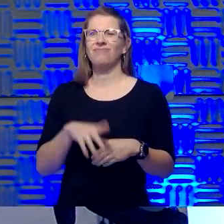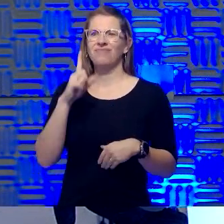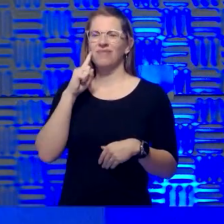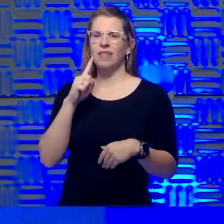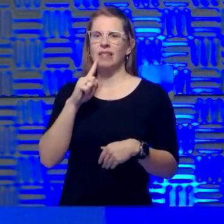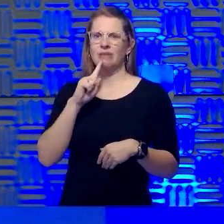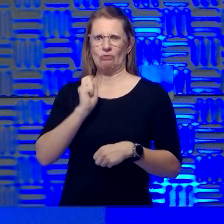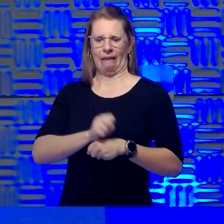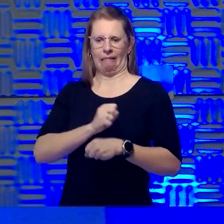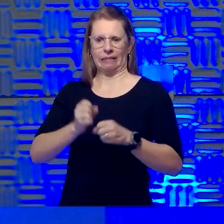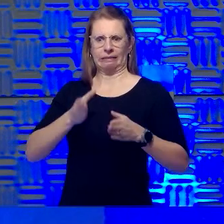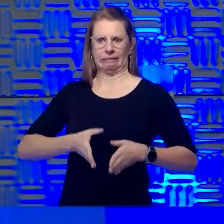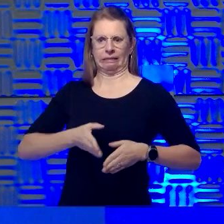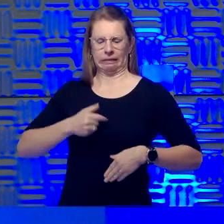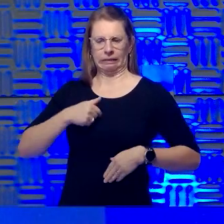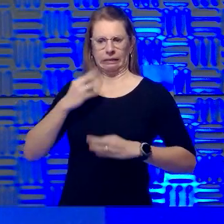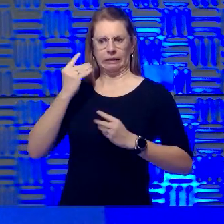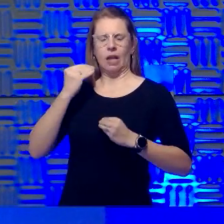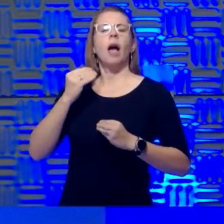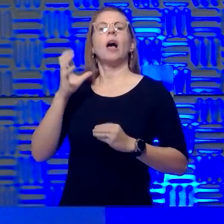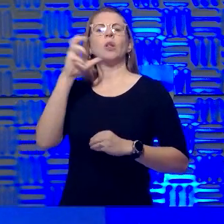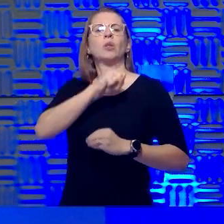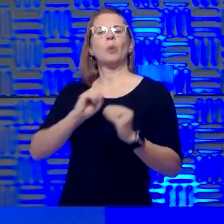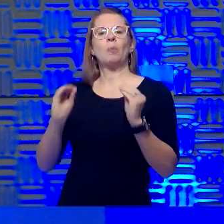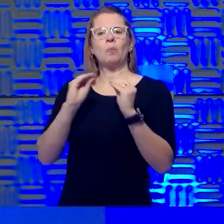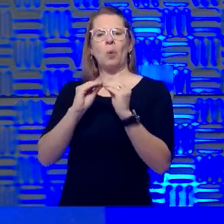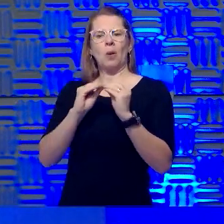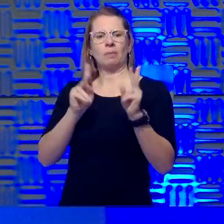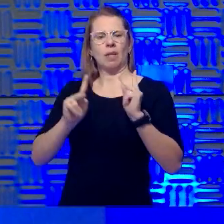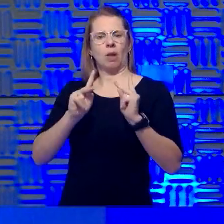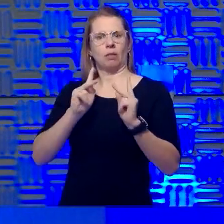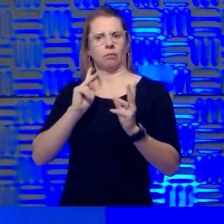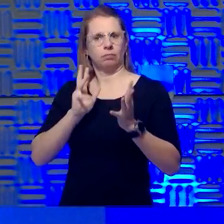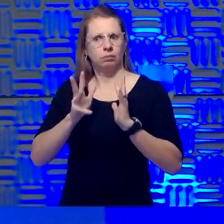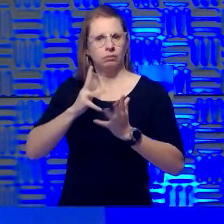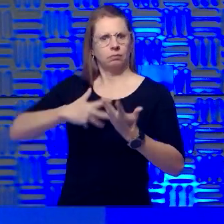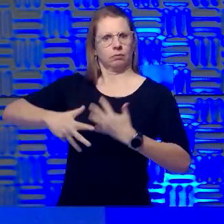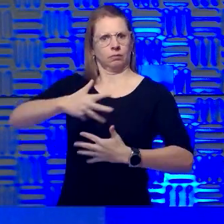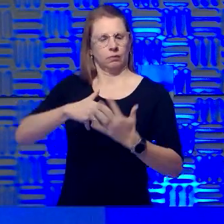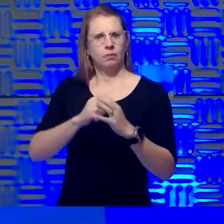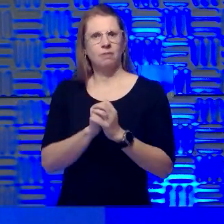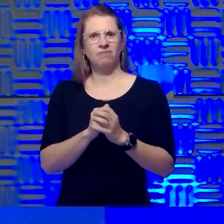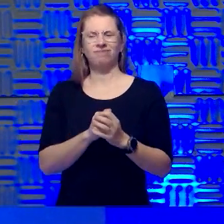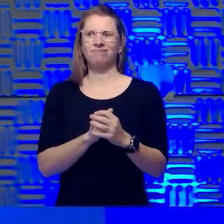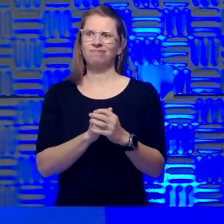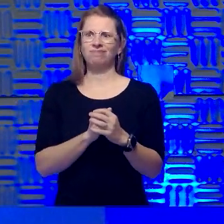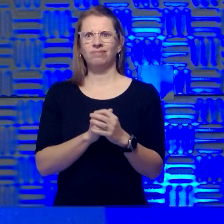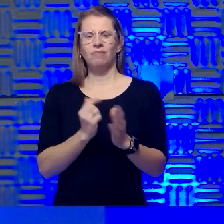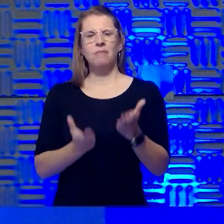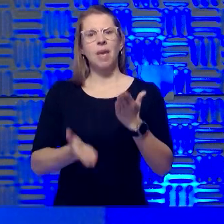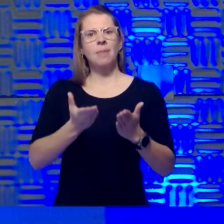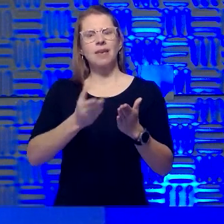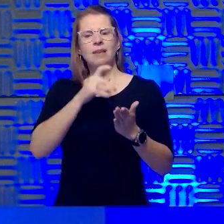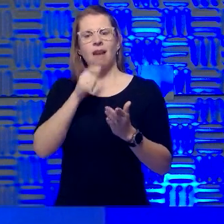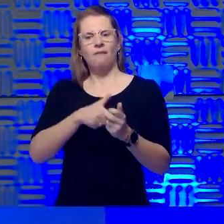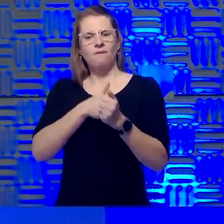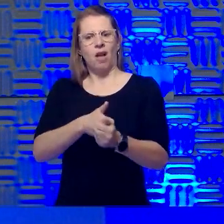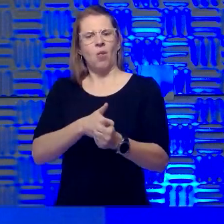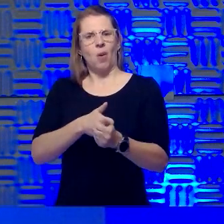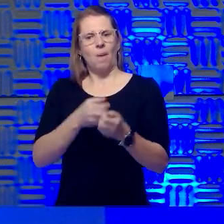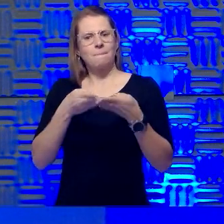realist, and we have to assume that as more people are out in public, may or may not be doing the public health